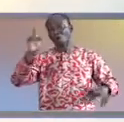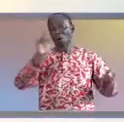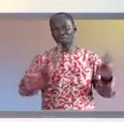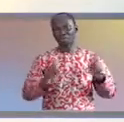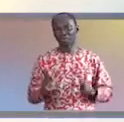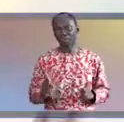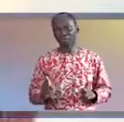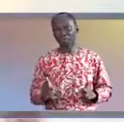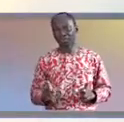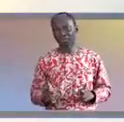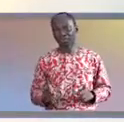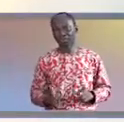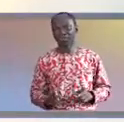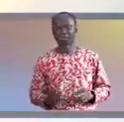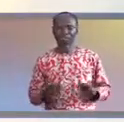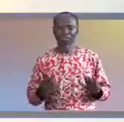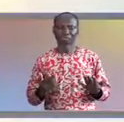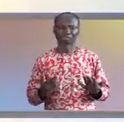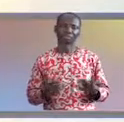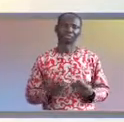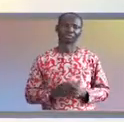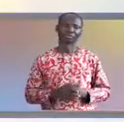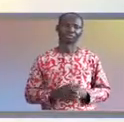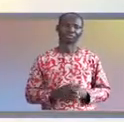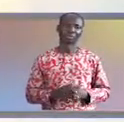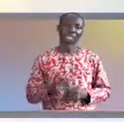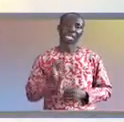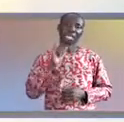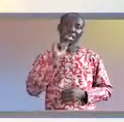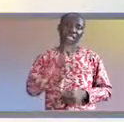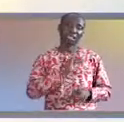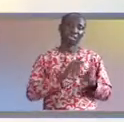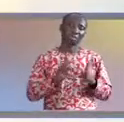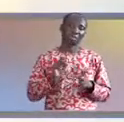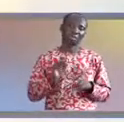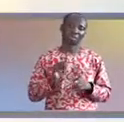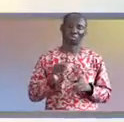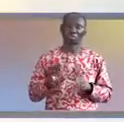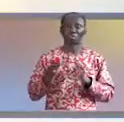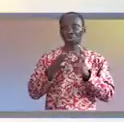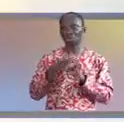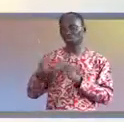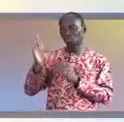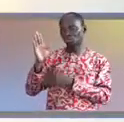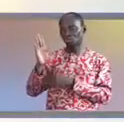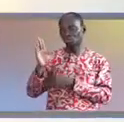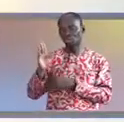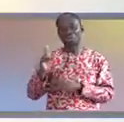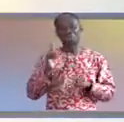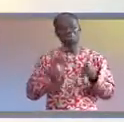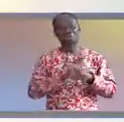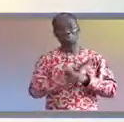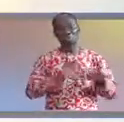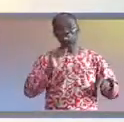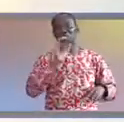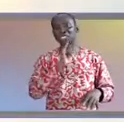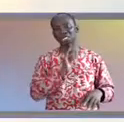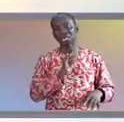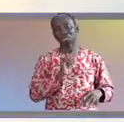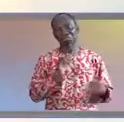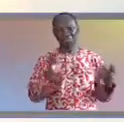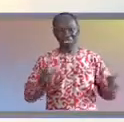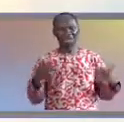a nation that belonged to God, and the Gentiles who were also living in the world of darkness. And God wanted